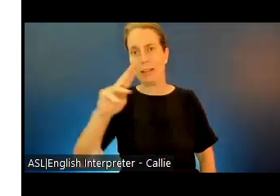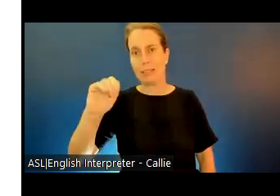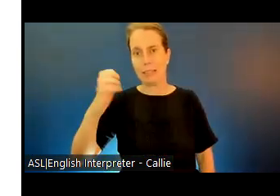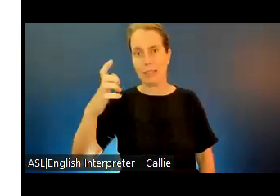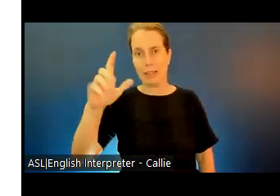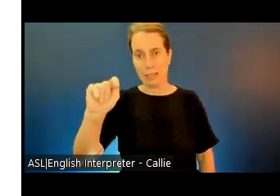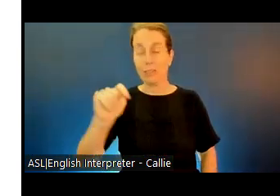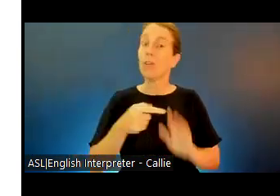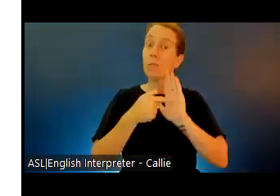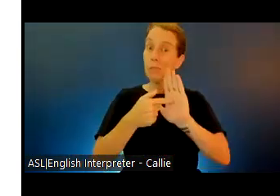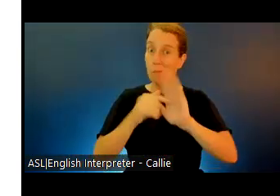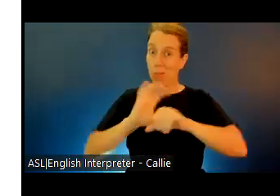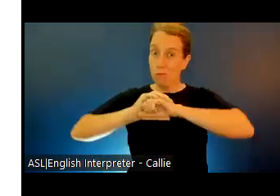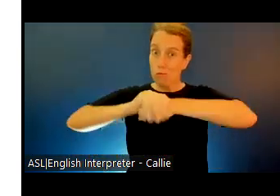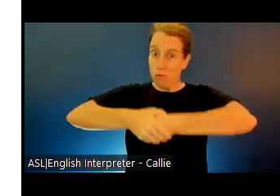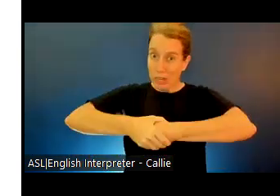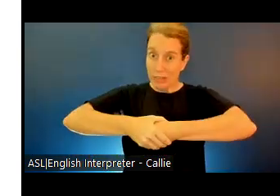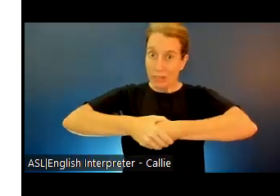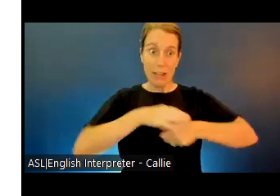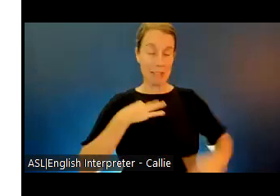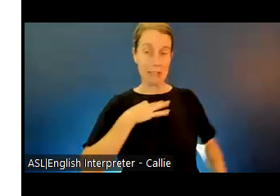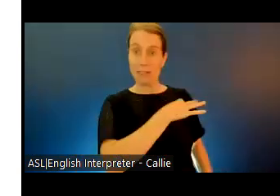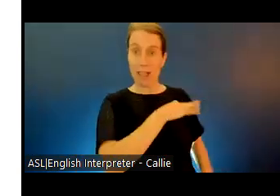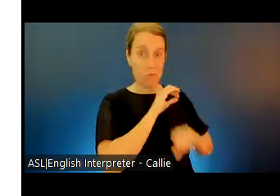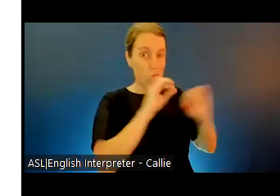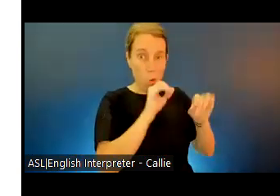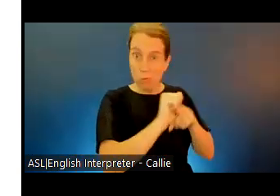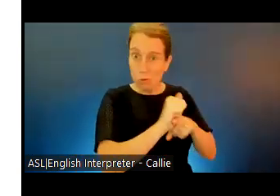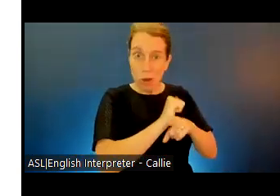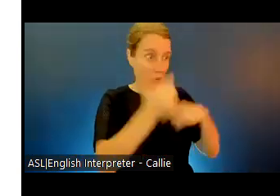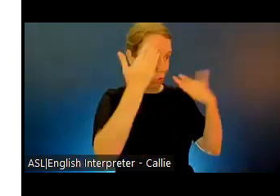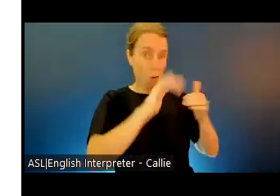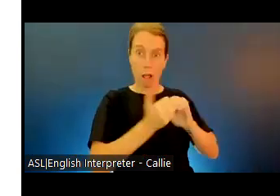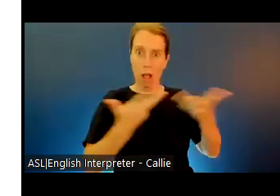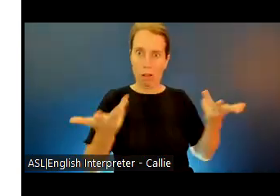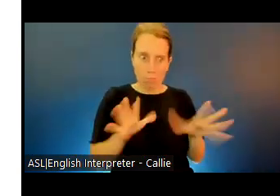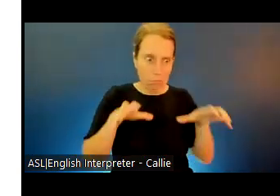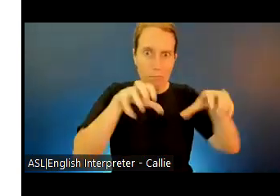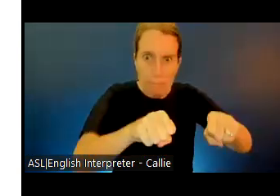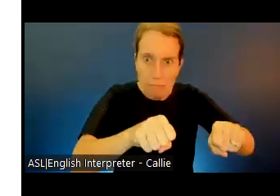so, that can constitute neglect as well. Next slide, please.